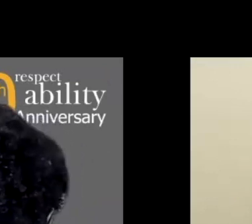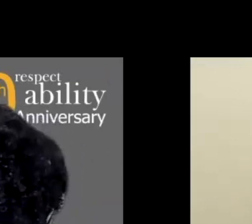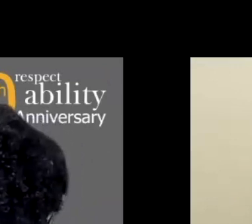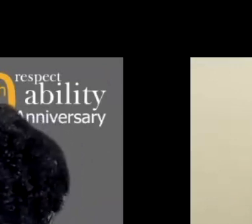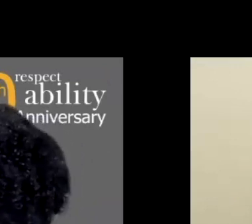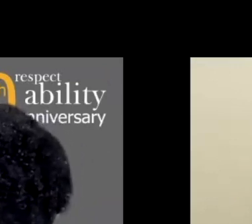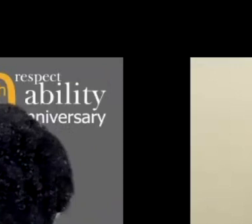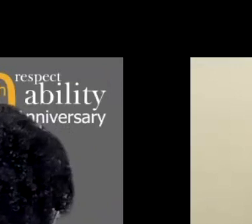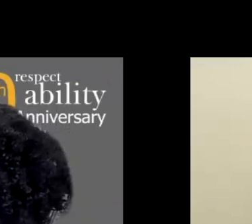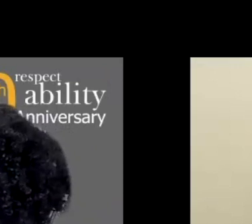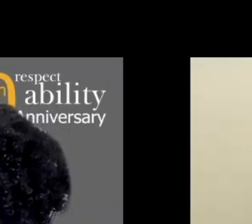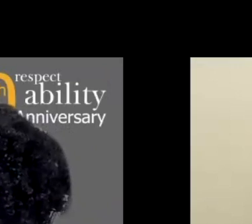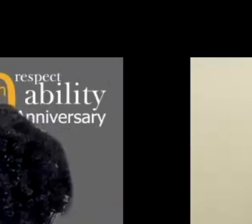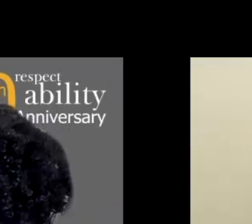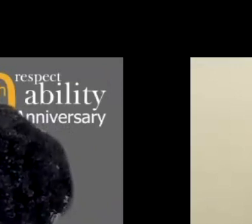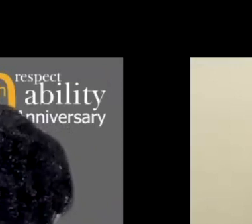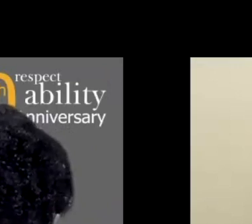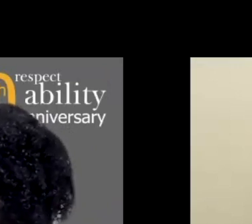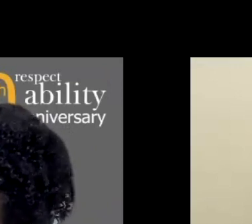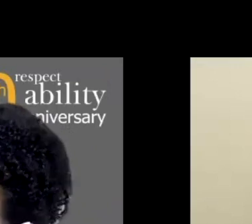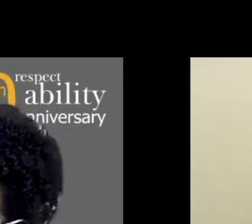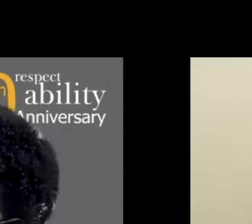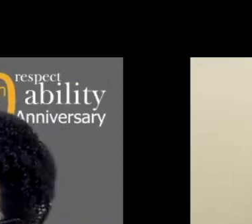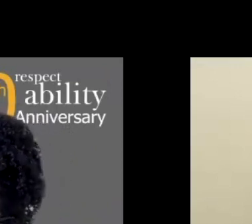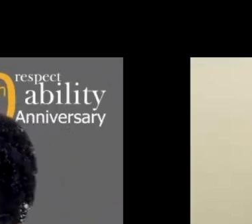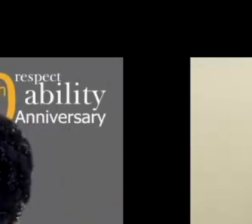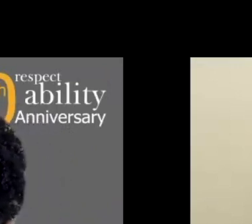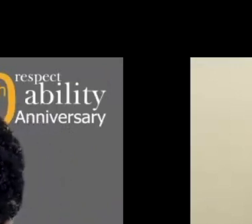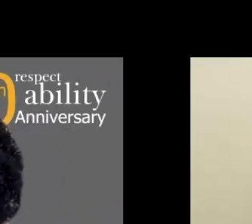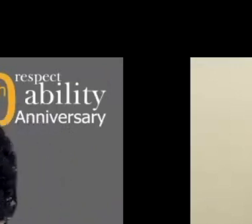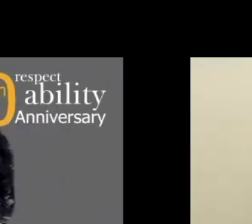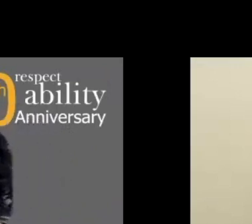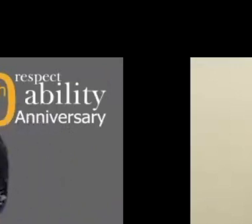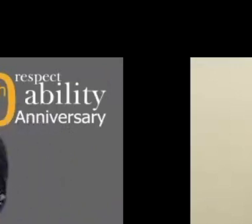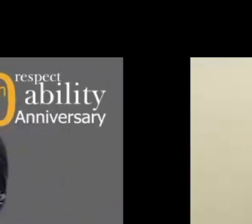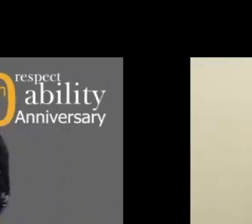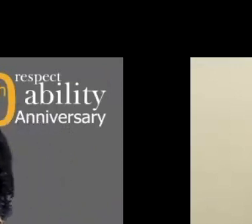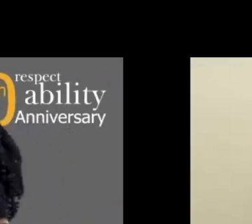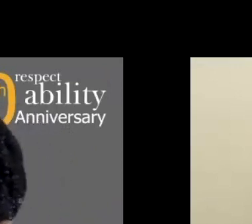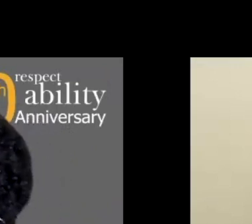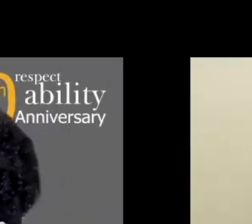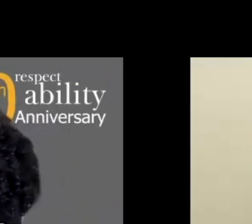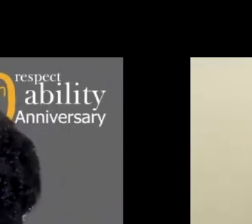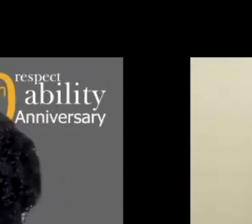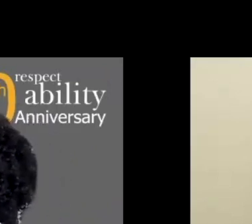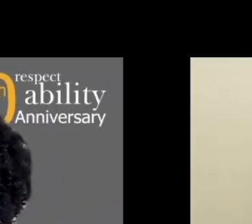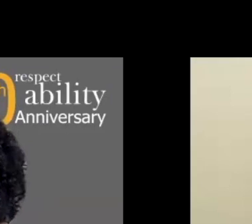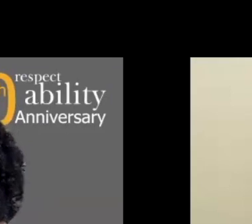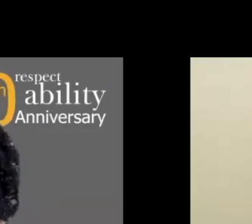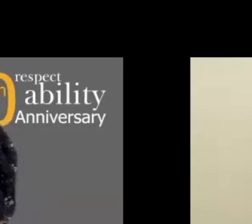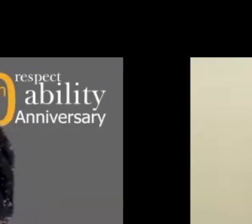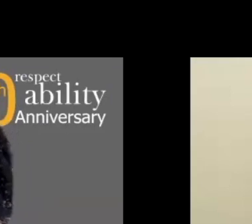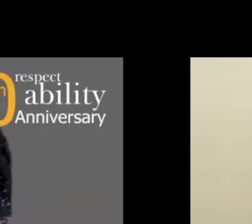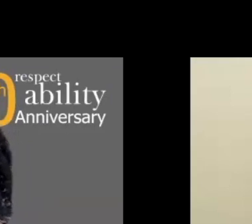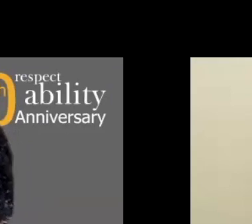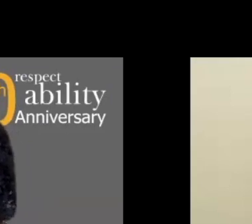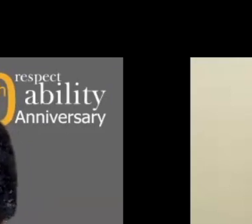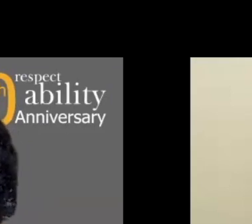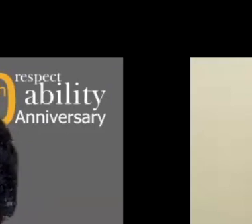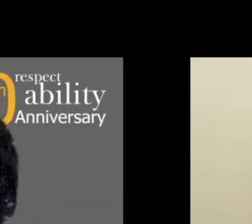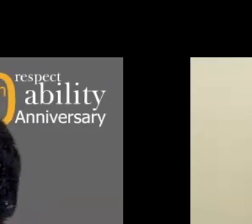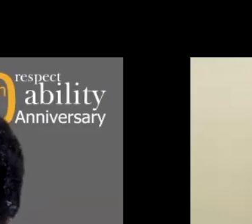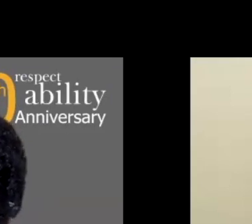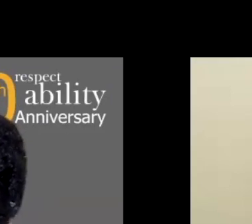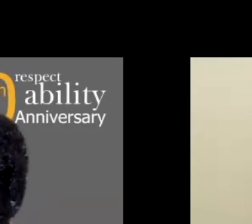so much to all of those panelists and to Lauren for leading that conversation. Next up, we're going to have a conversation with